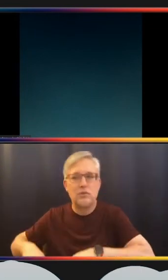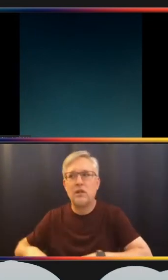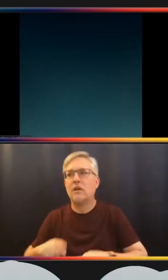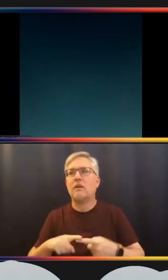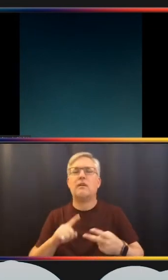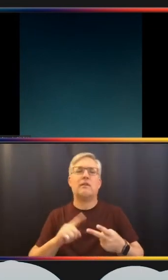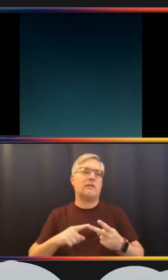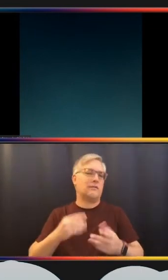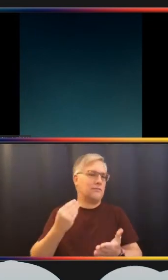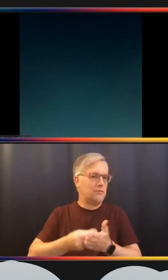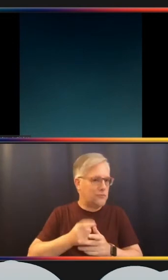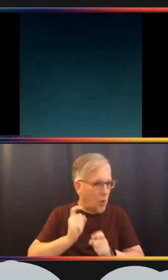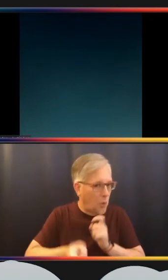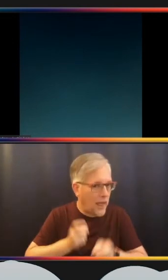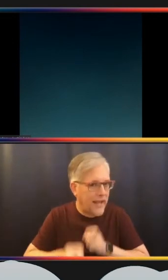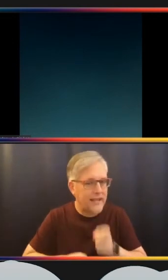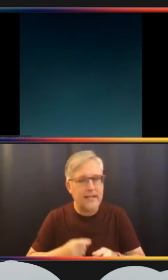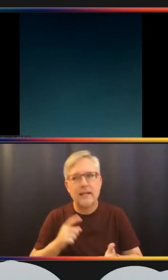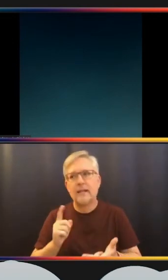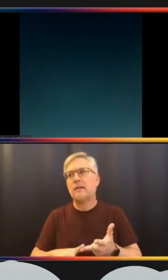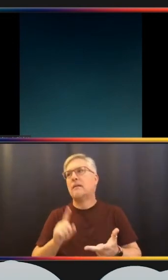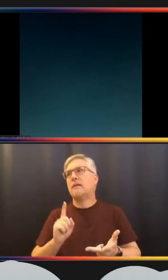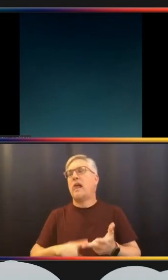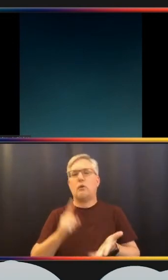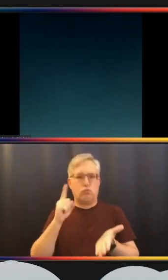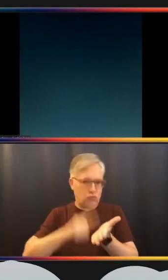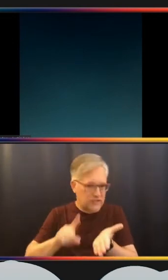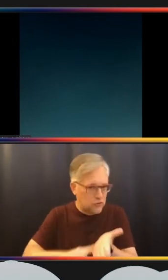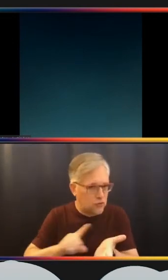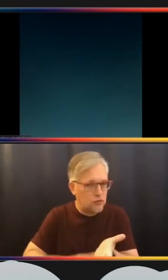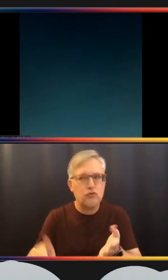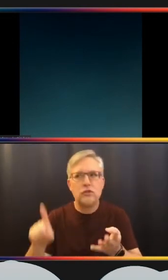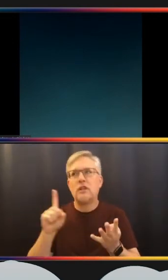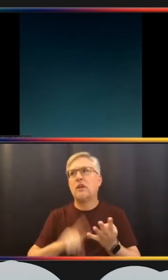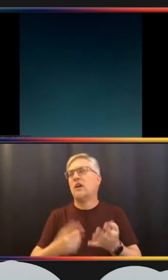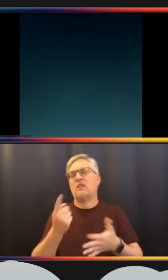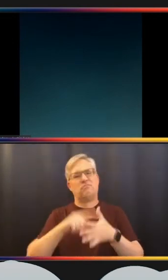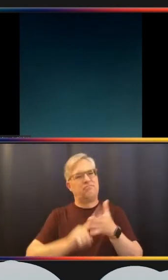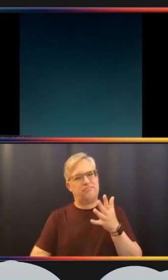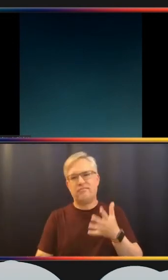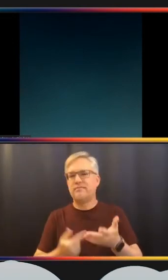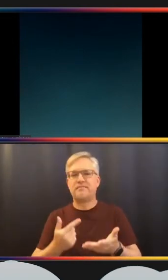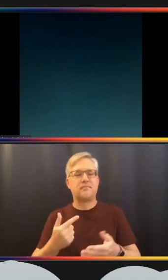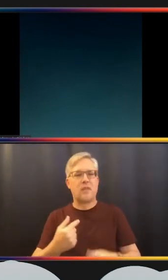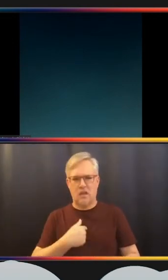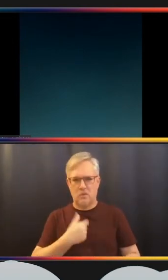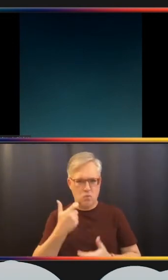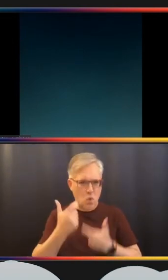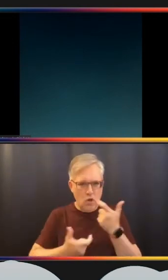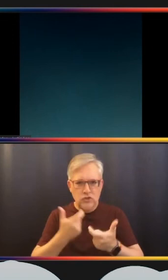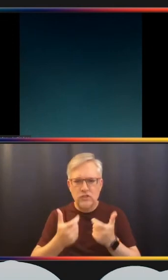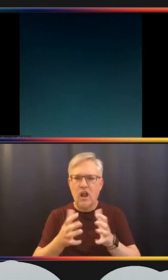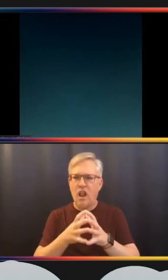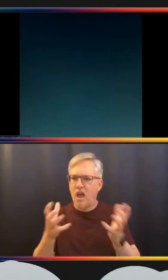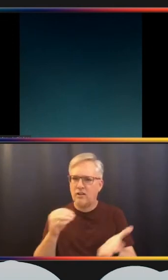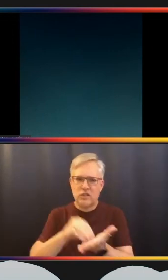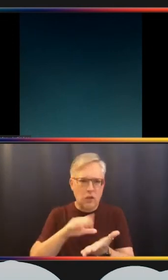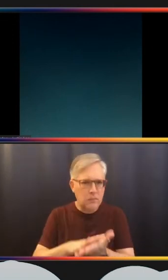the donating, I've been doing all the research, I've been doing all of that. I've been watching a lot of